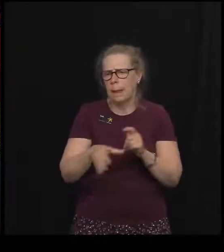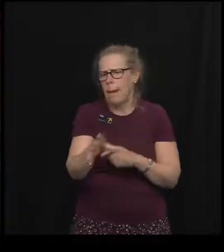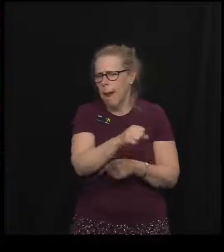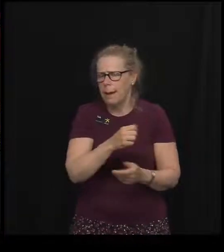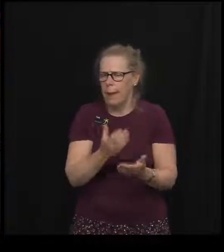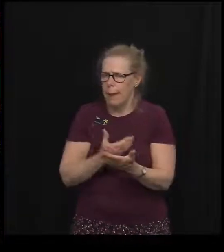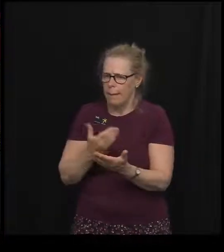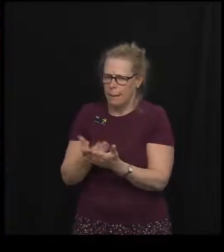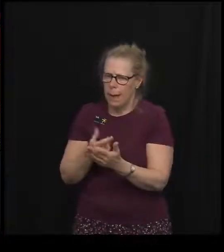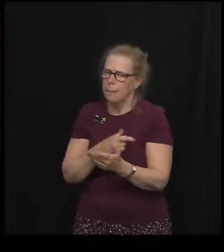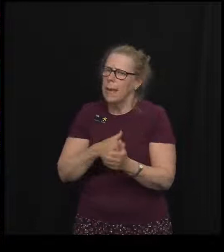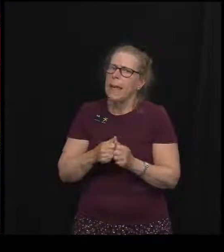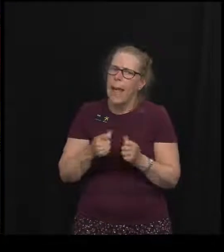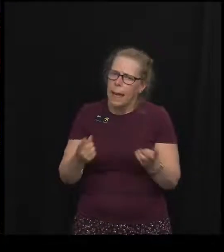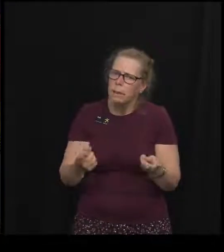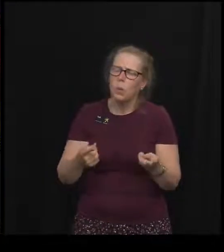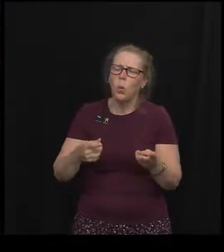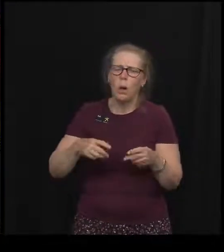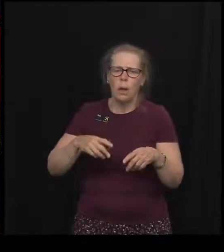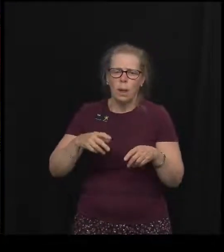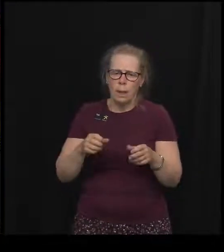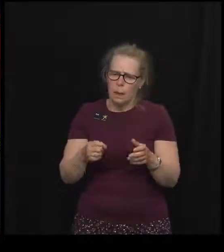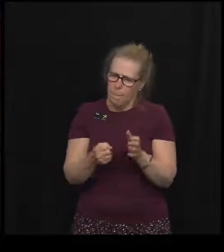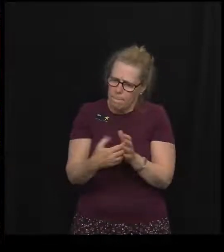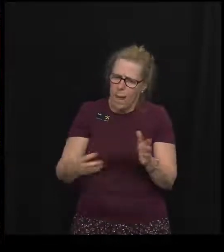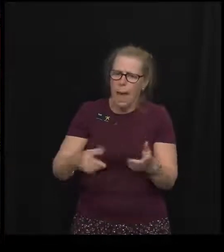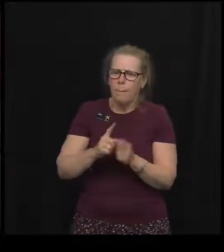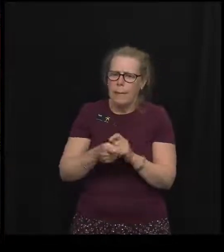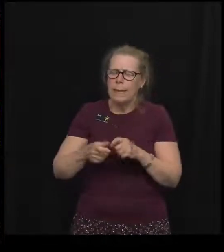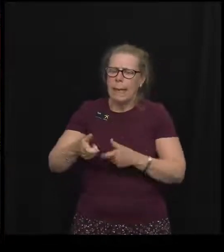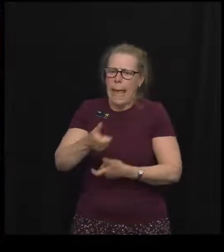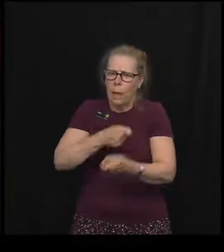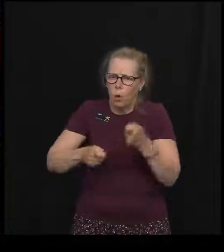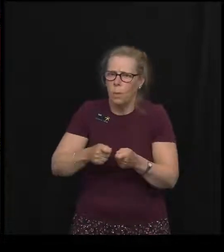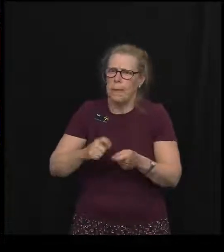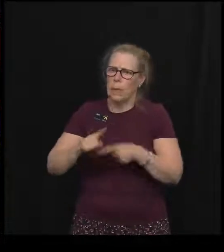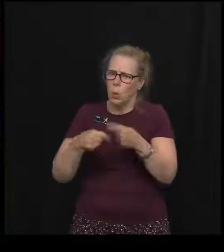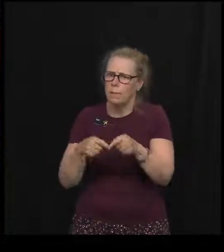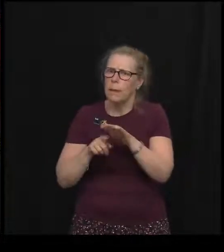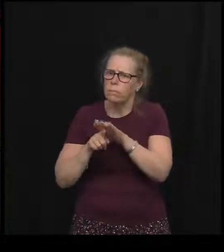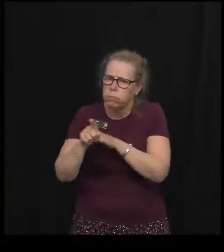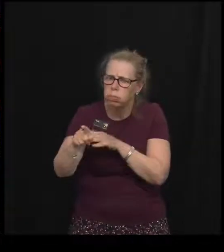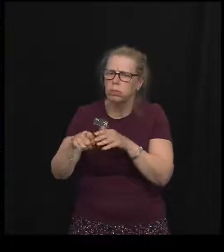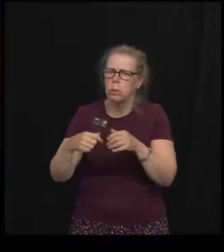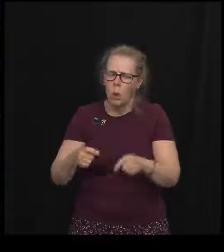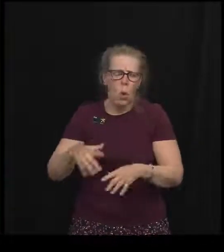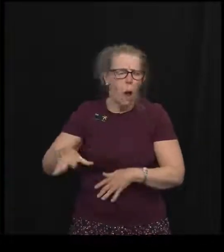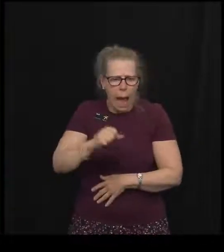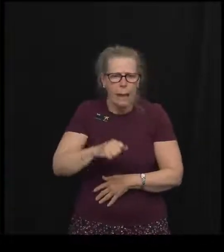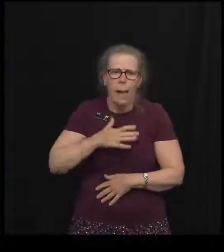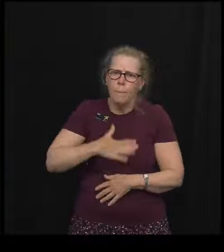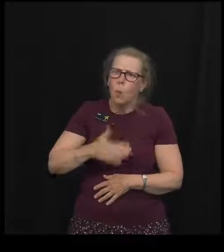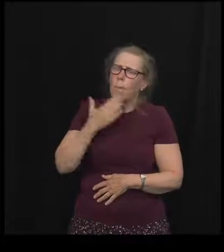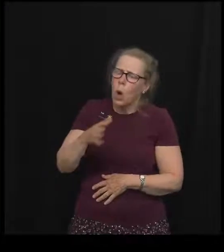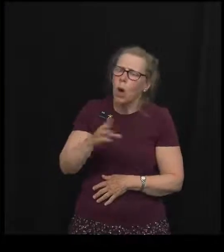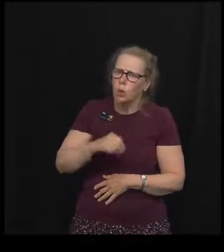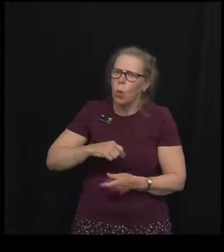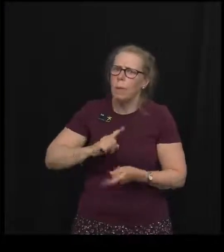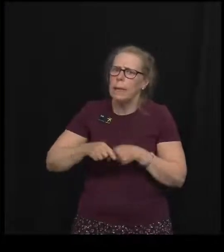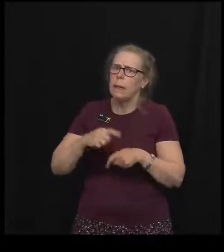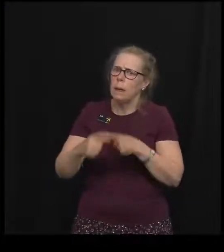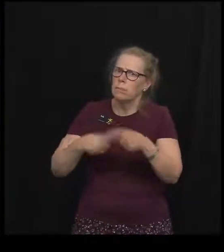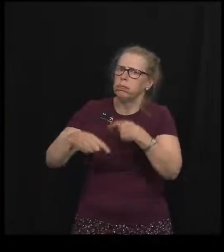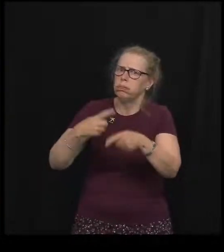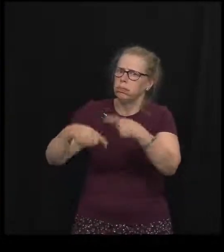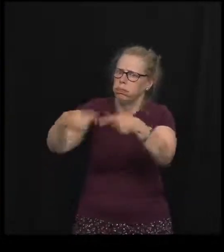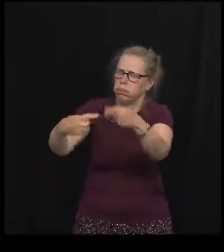to economic development, healthcare, and even the well-being of its population. So that's proven, and yet it's